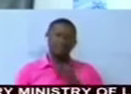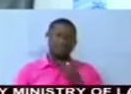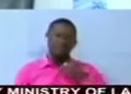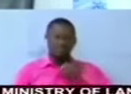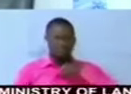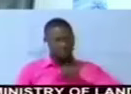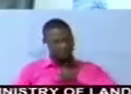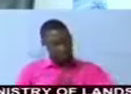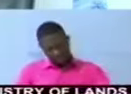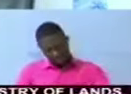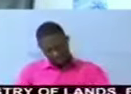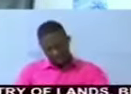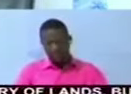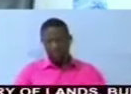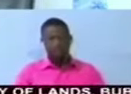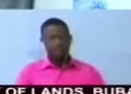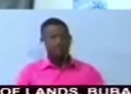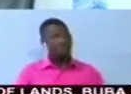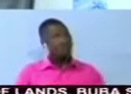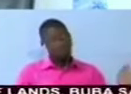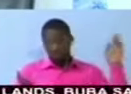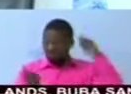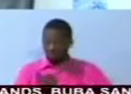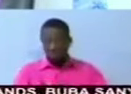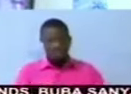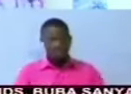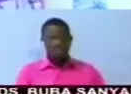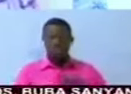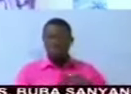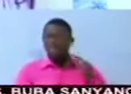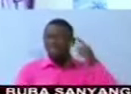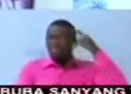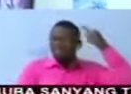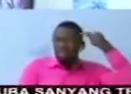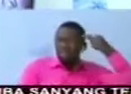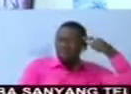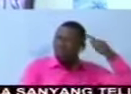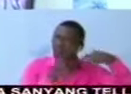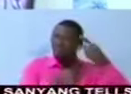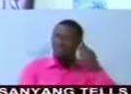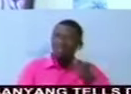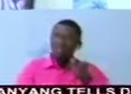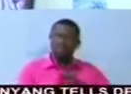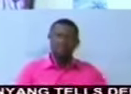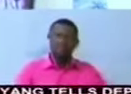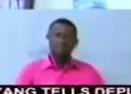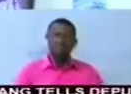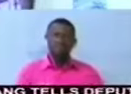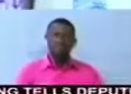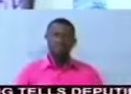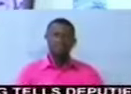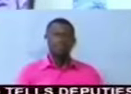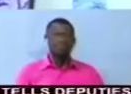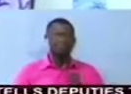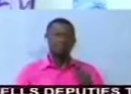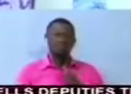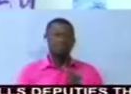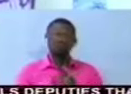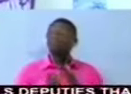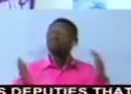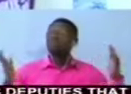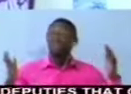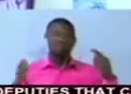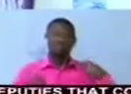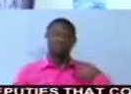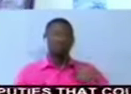Belegi suma khel su dage lolu. Up to today, when my mind goes back. No rey la ci man. Something very big